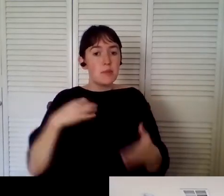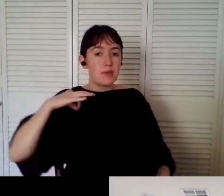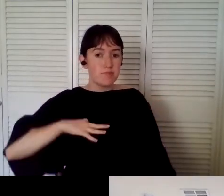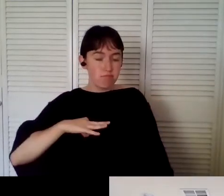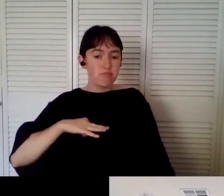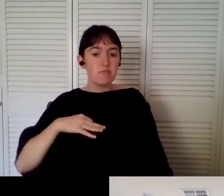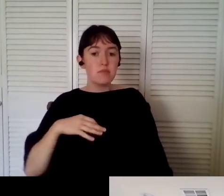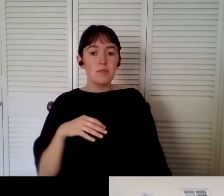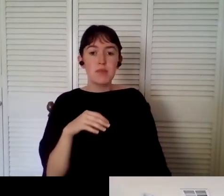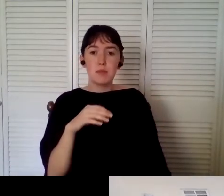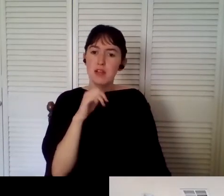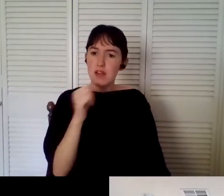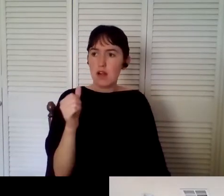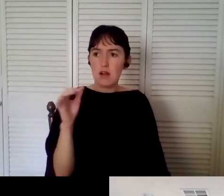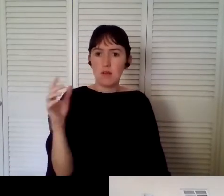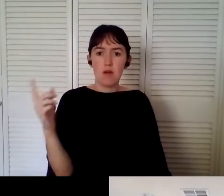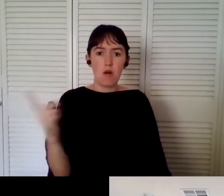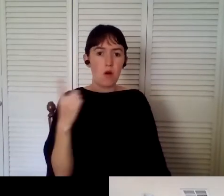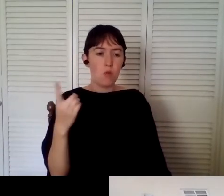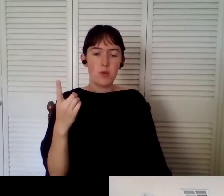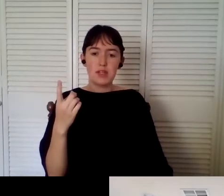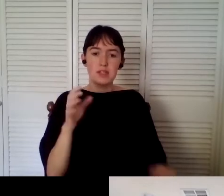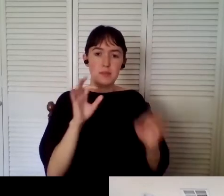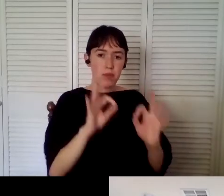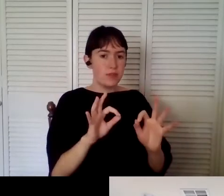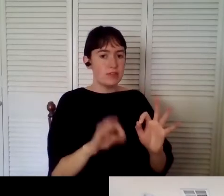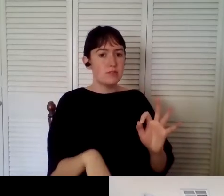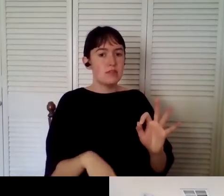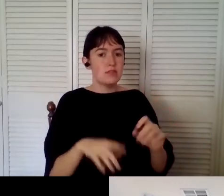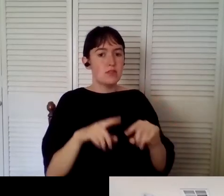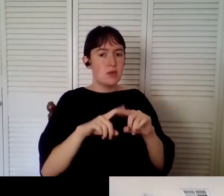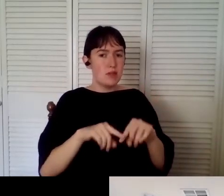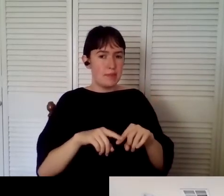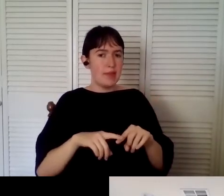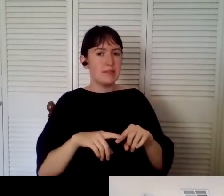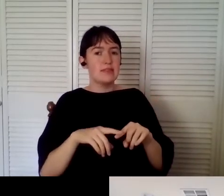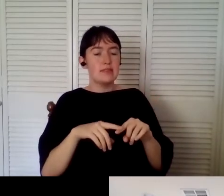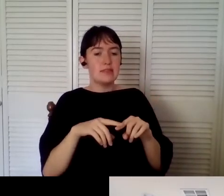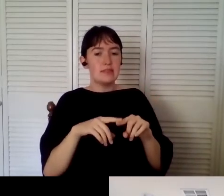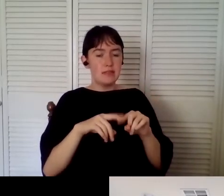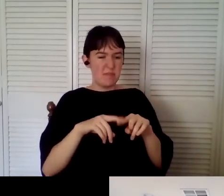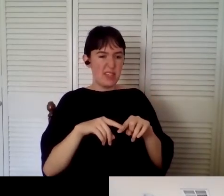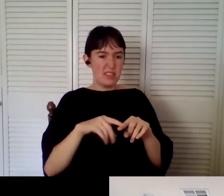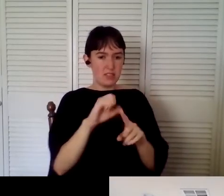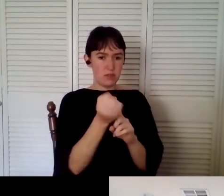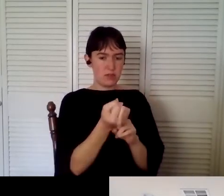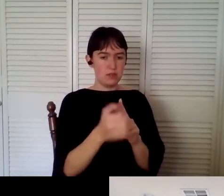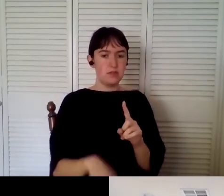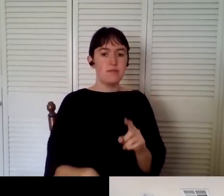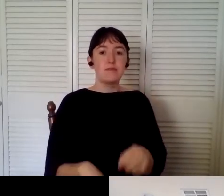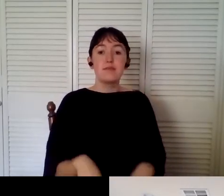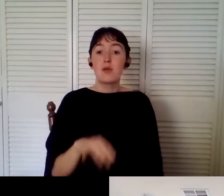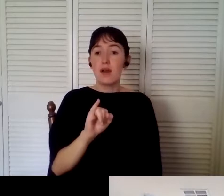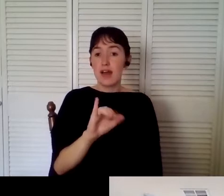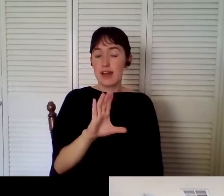good across the board. Right. It's definitely depending on the context that you're in. So think about the environment during the Ice Age.